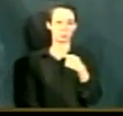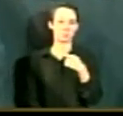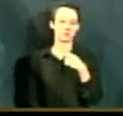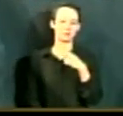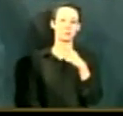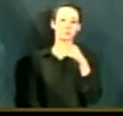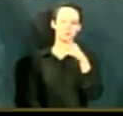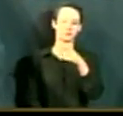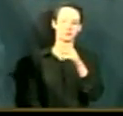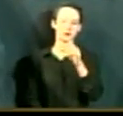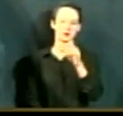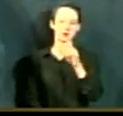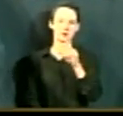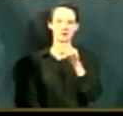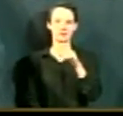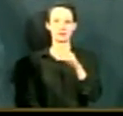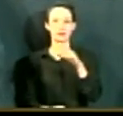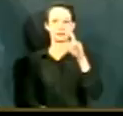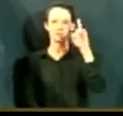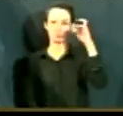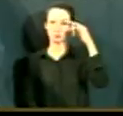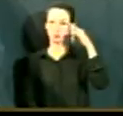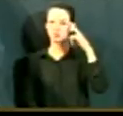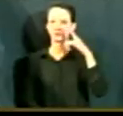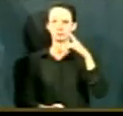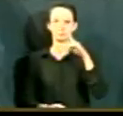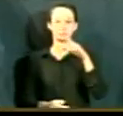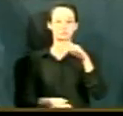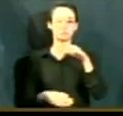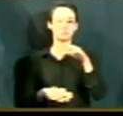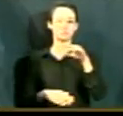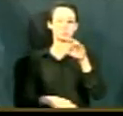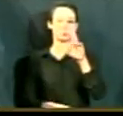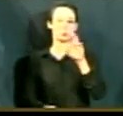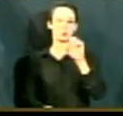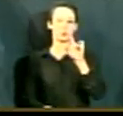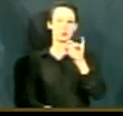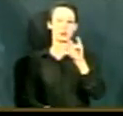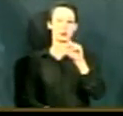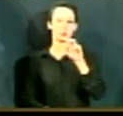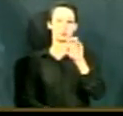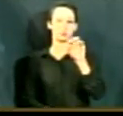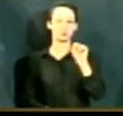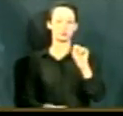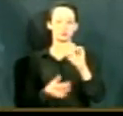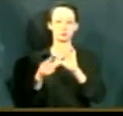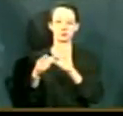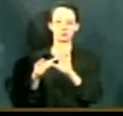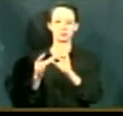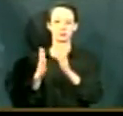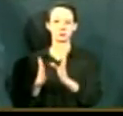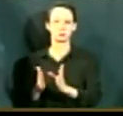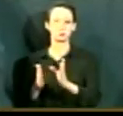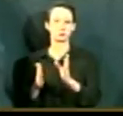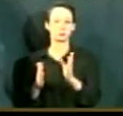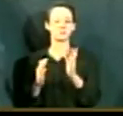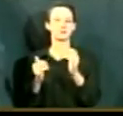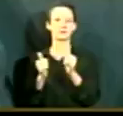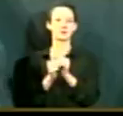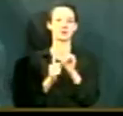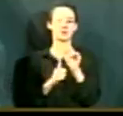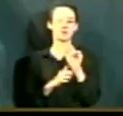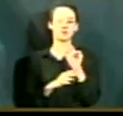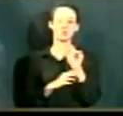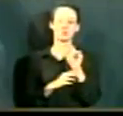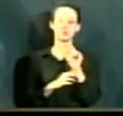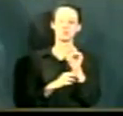the government relations person with TEA, and I think he could help us with speaking with our legislators. Thank